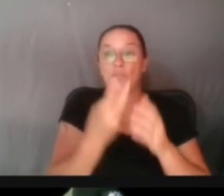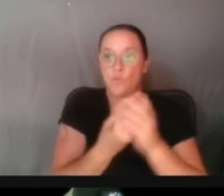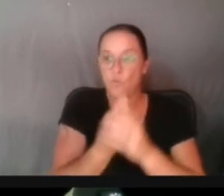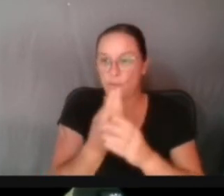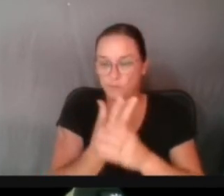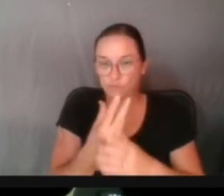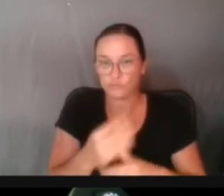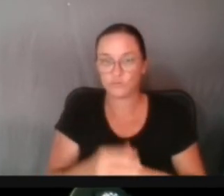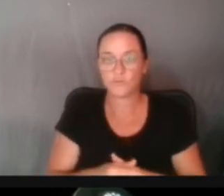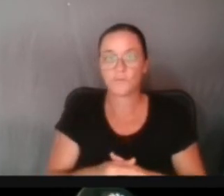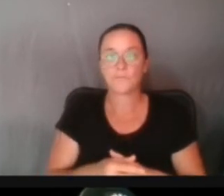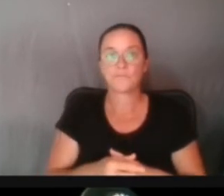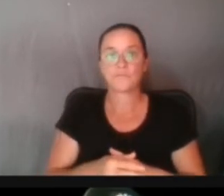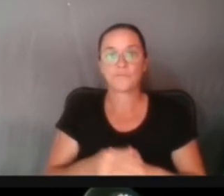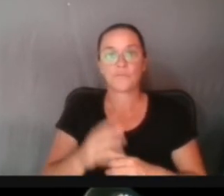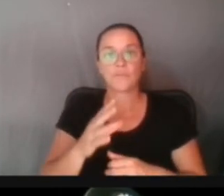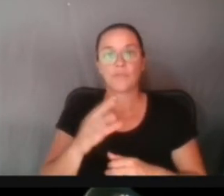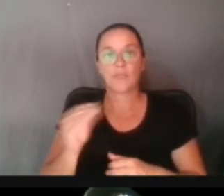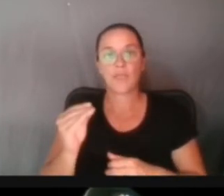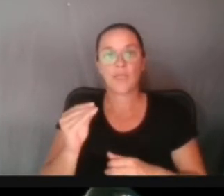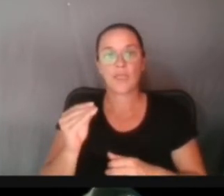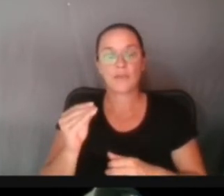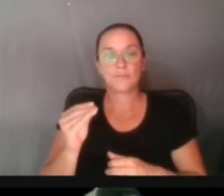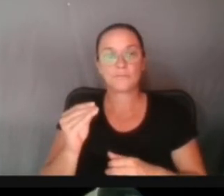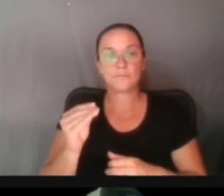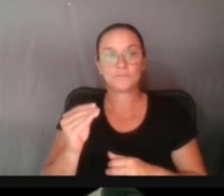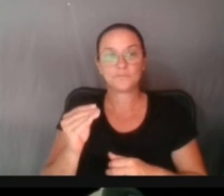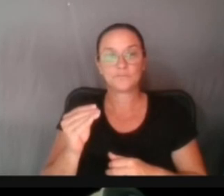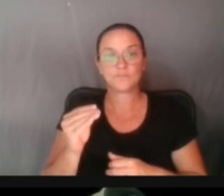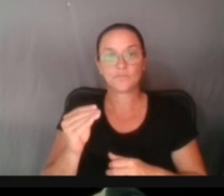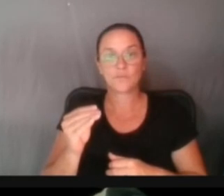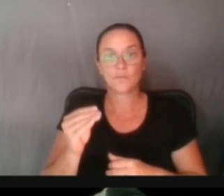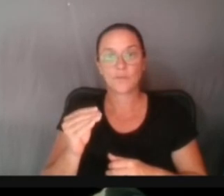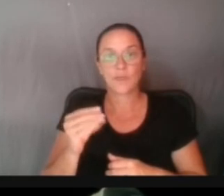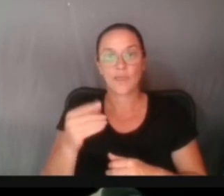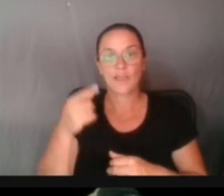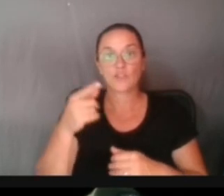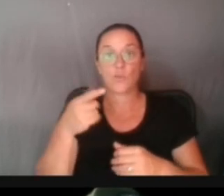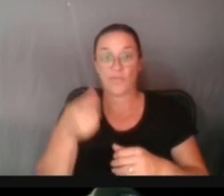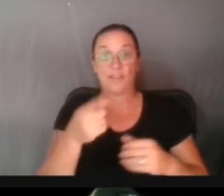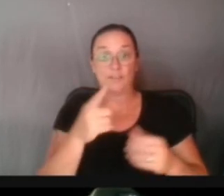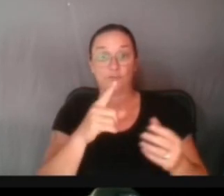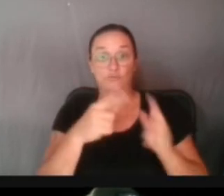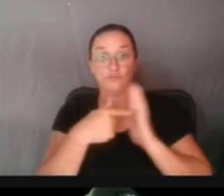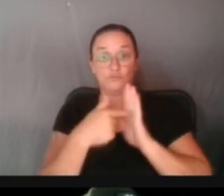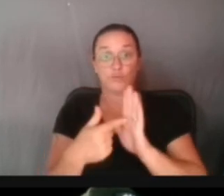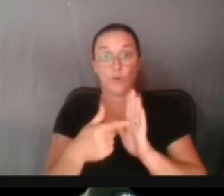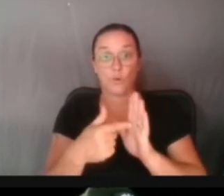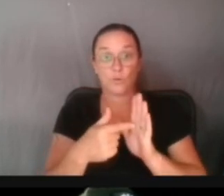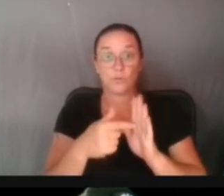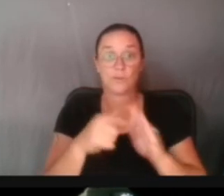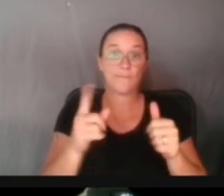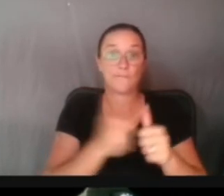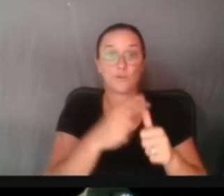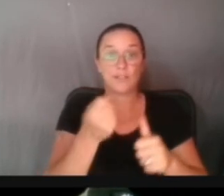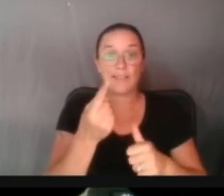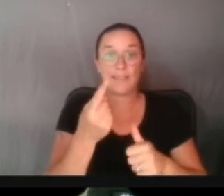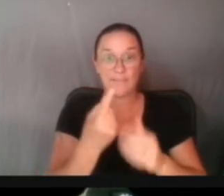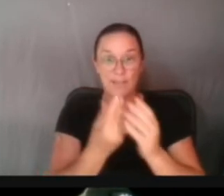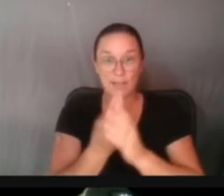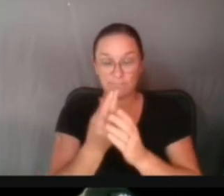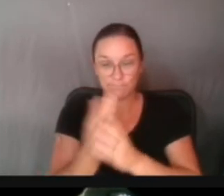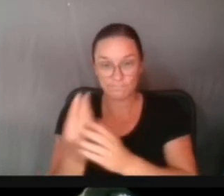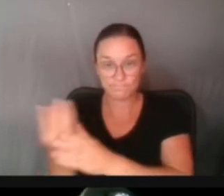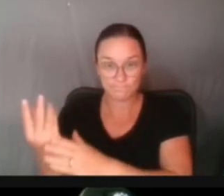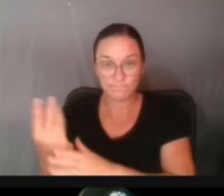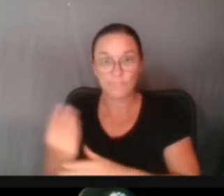And so it depicts the first 11 episodes. And we can see it's covered much of the crater floor there and extending up